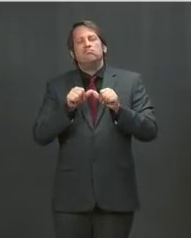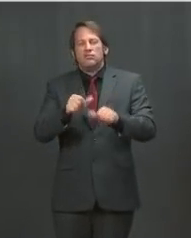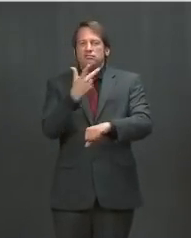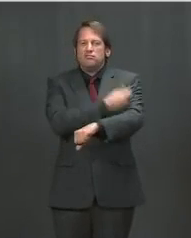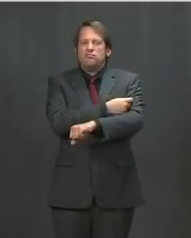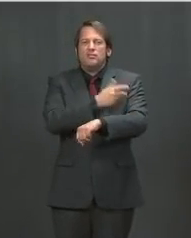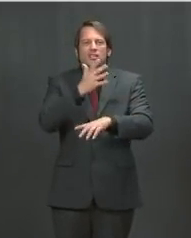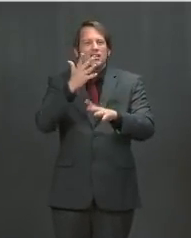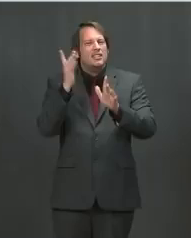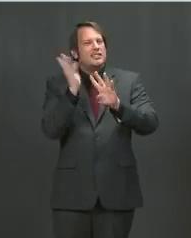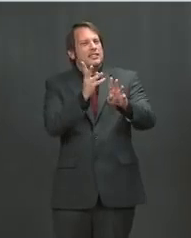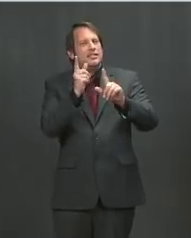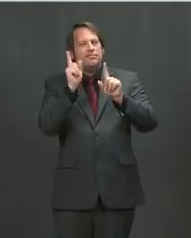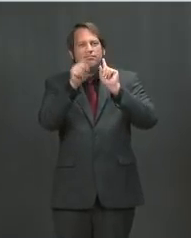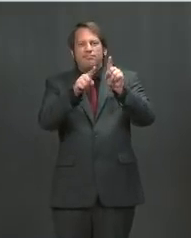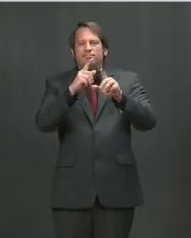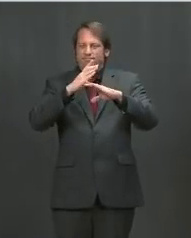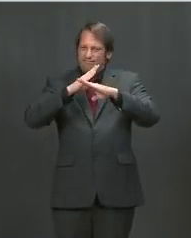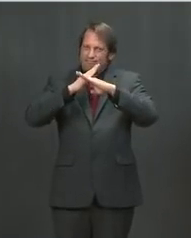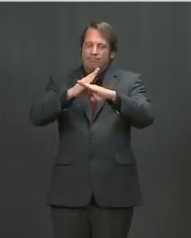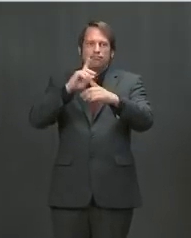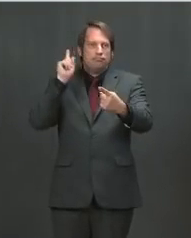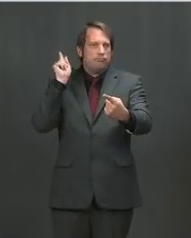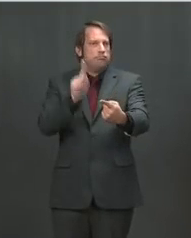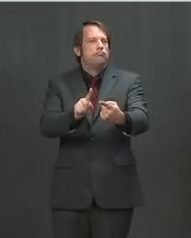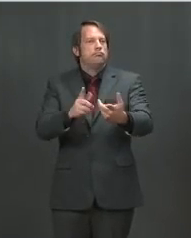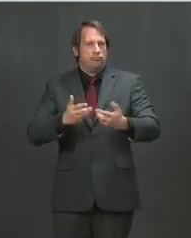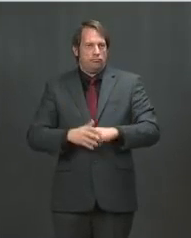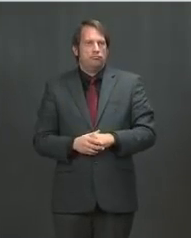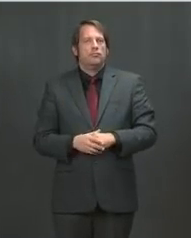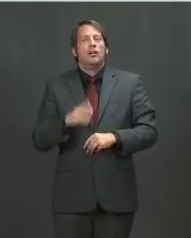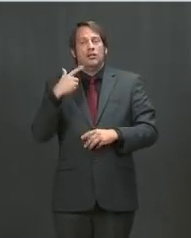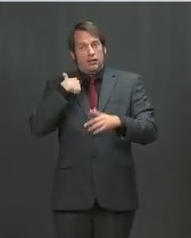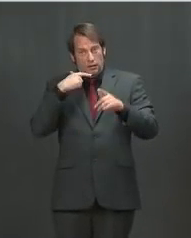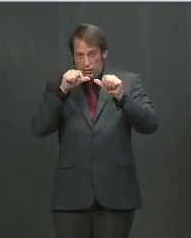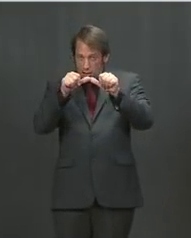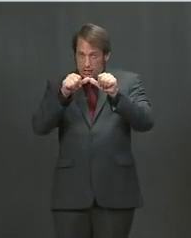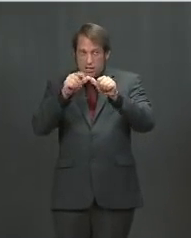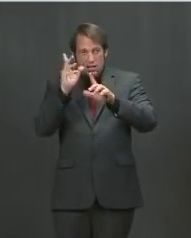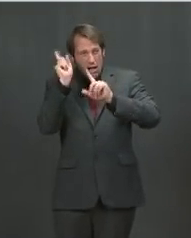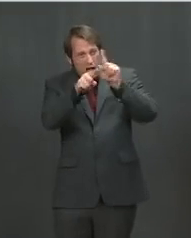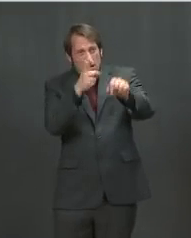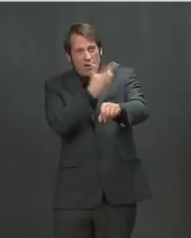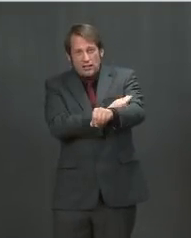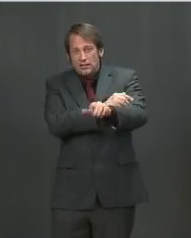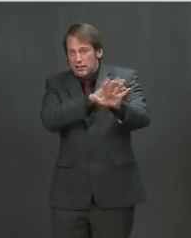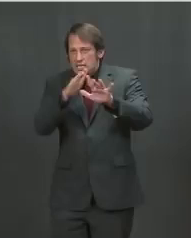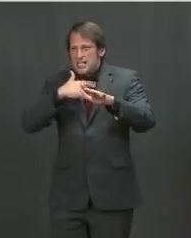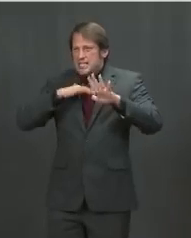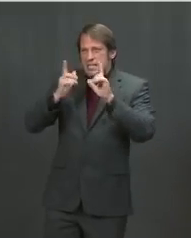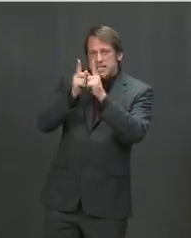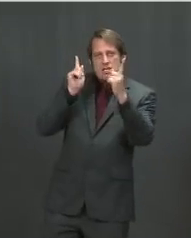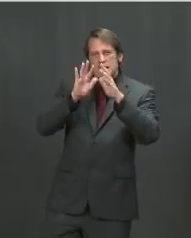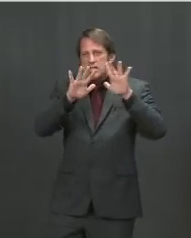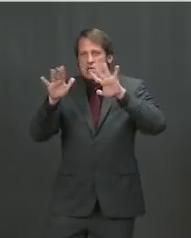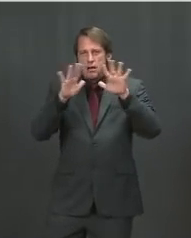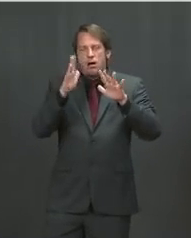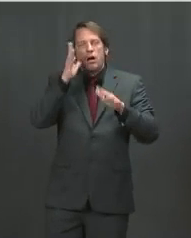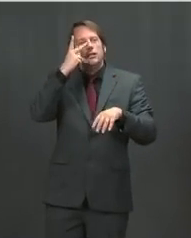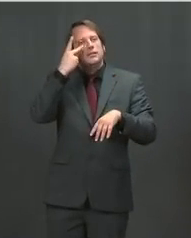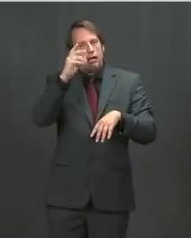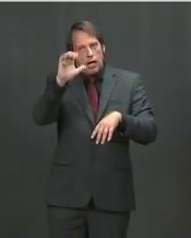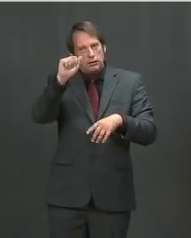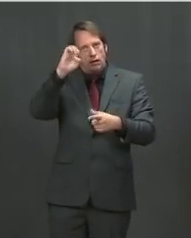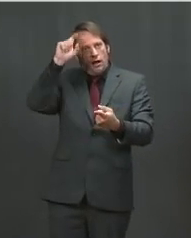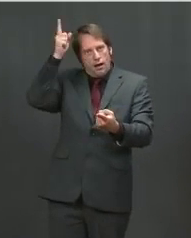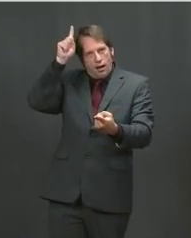public health prevention measures, we are seeing case counts decrease and deaths decrease. This is the case in older adults,